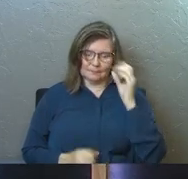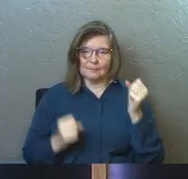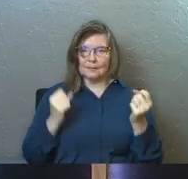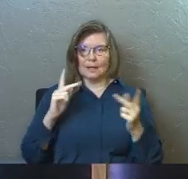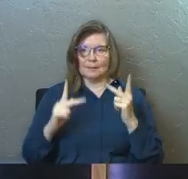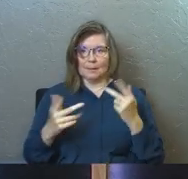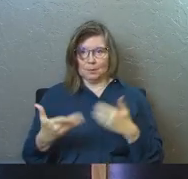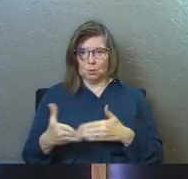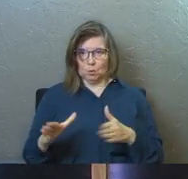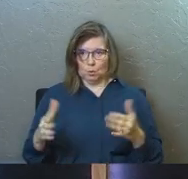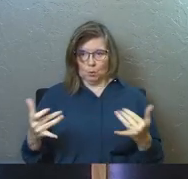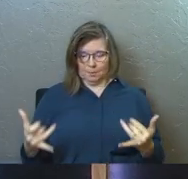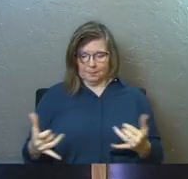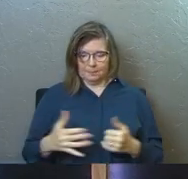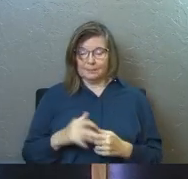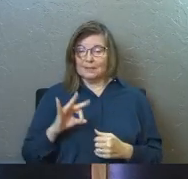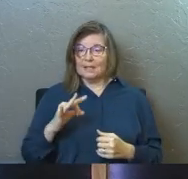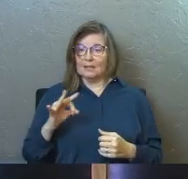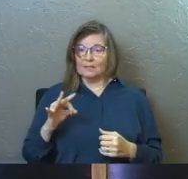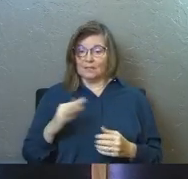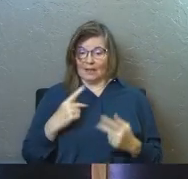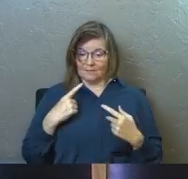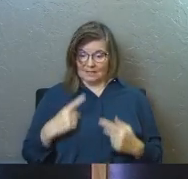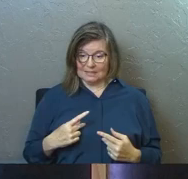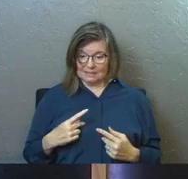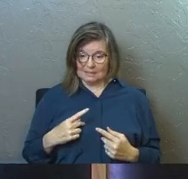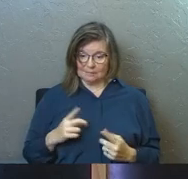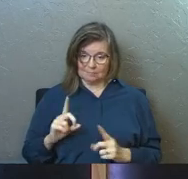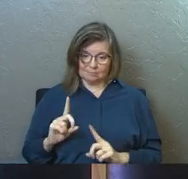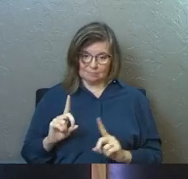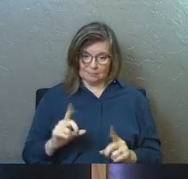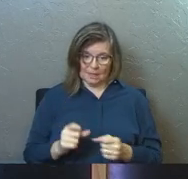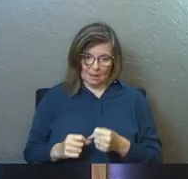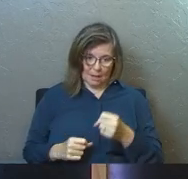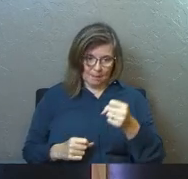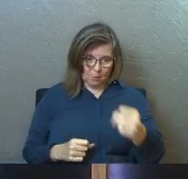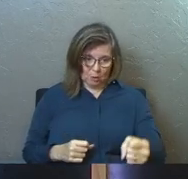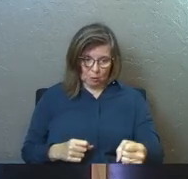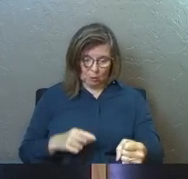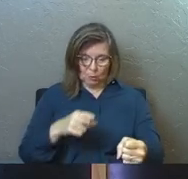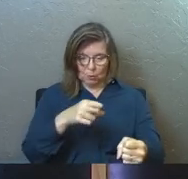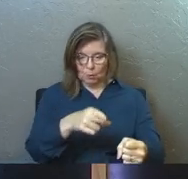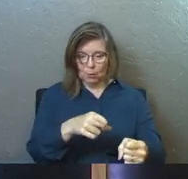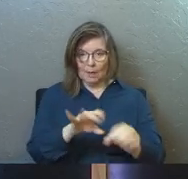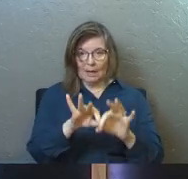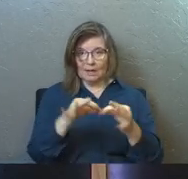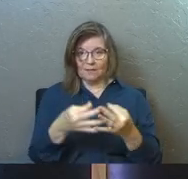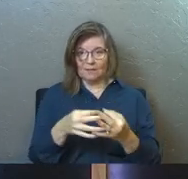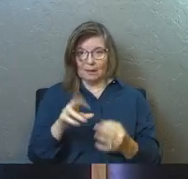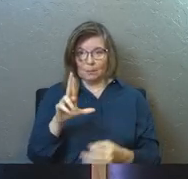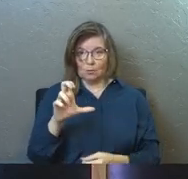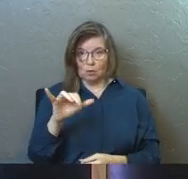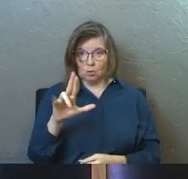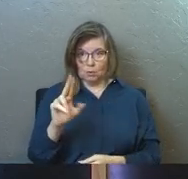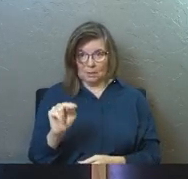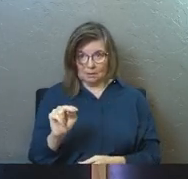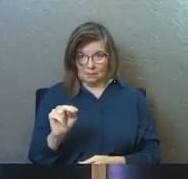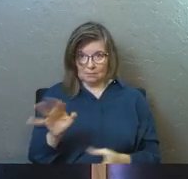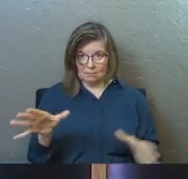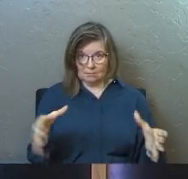A lot of people in this room, if I took you physically and I put you at a family reunion,